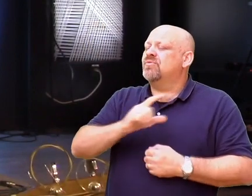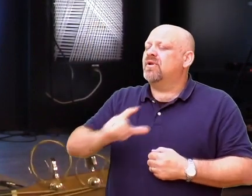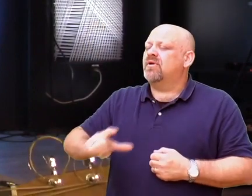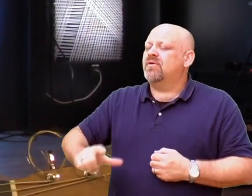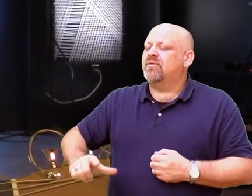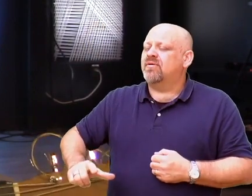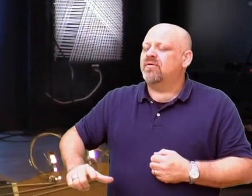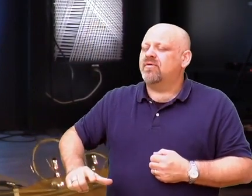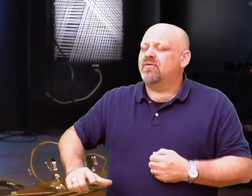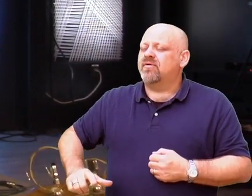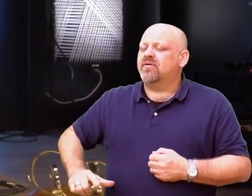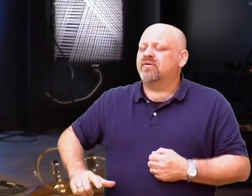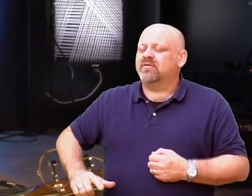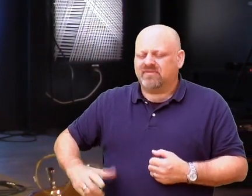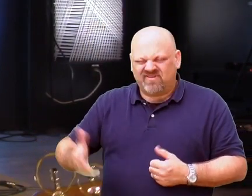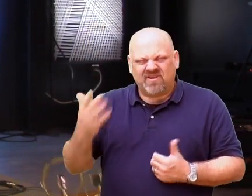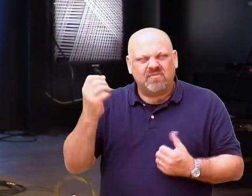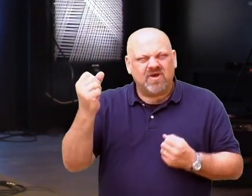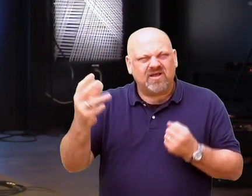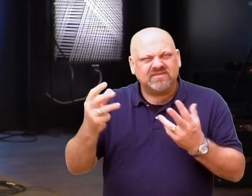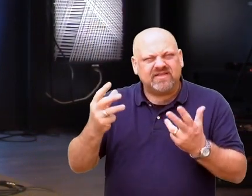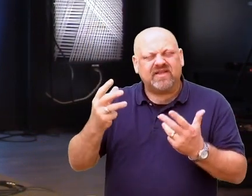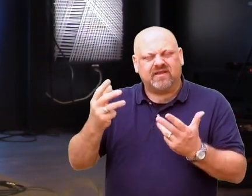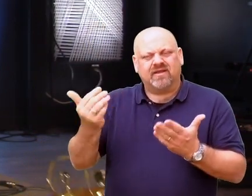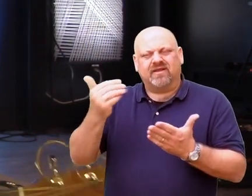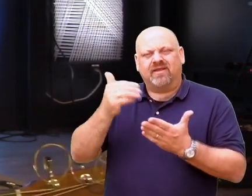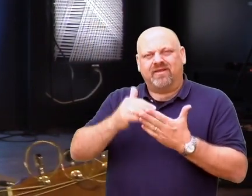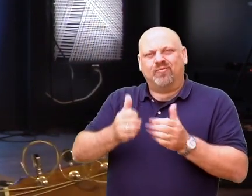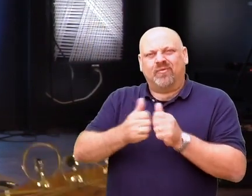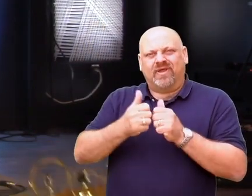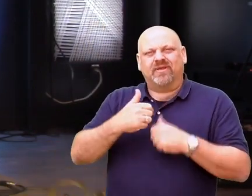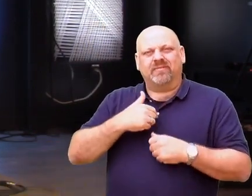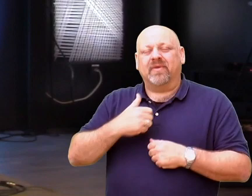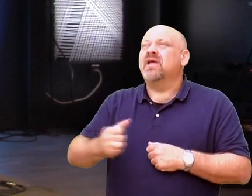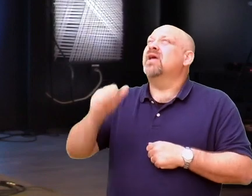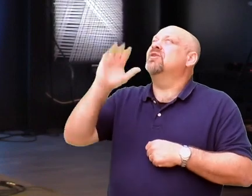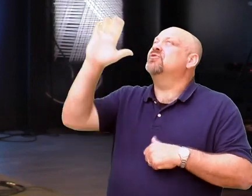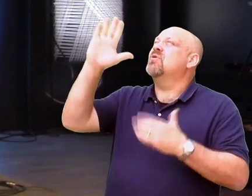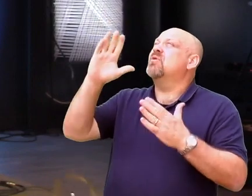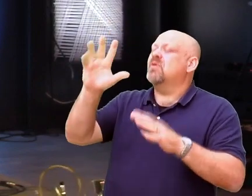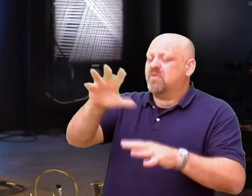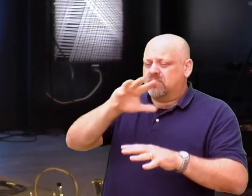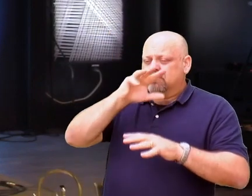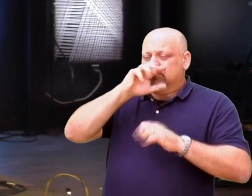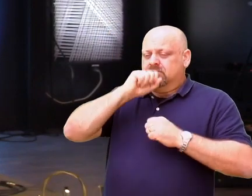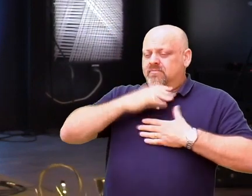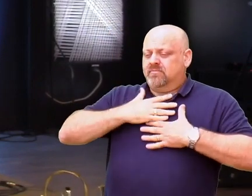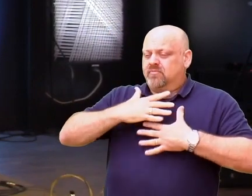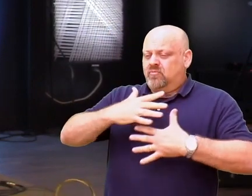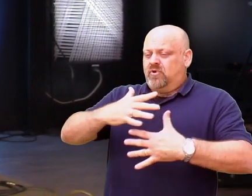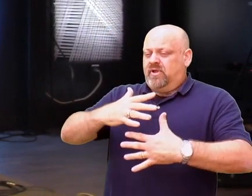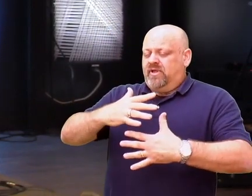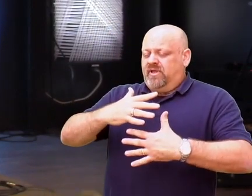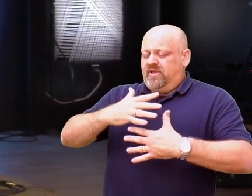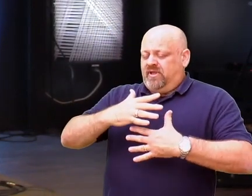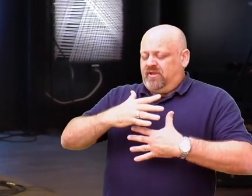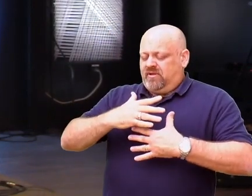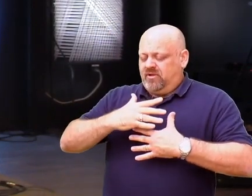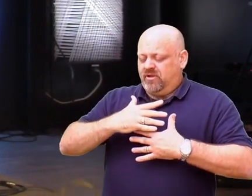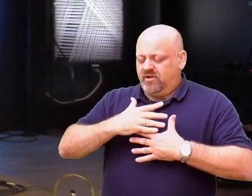Great are you, Lord. Come on, sing. This is your breath. It's your